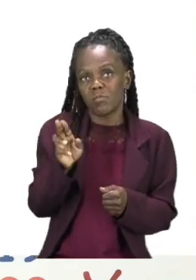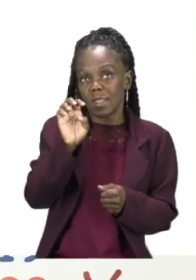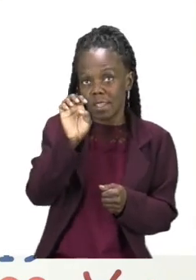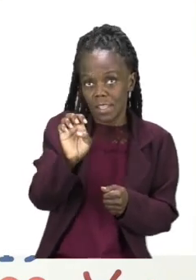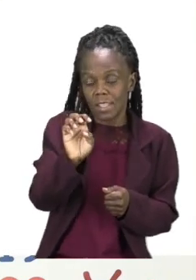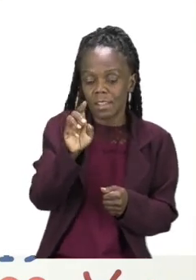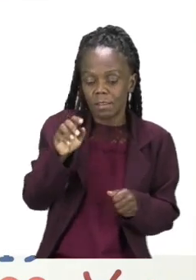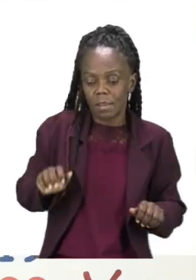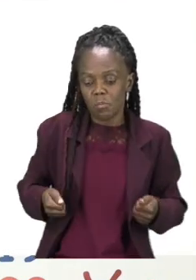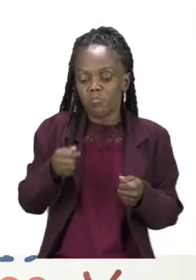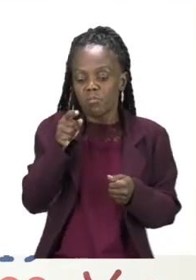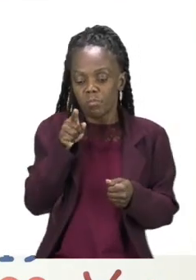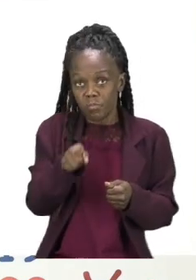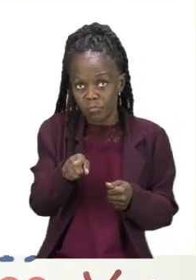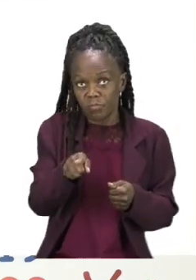He.